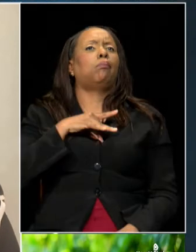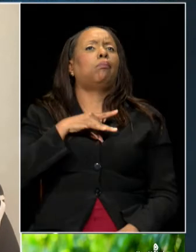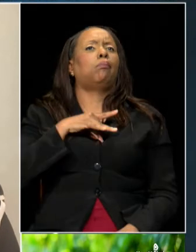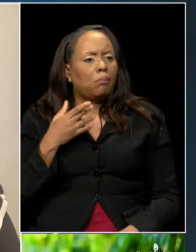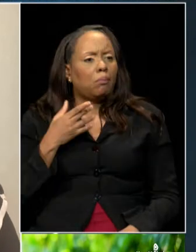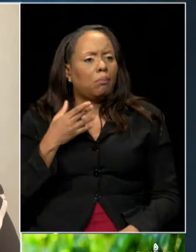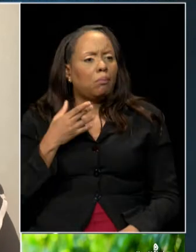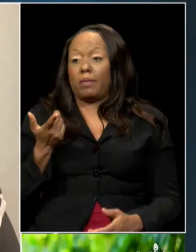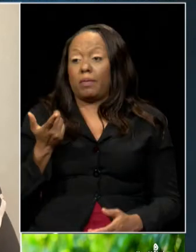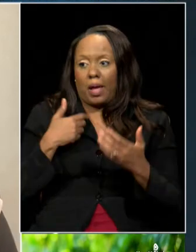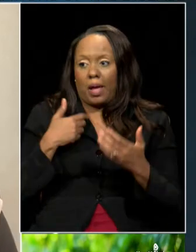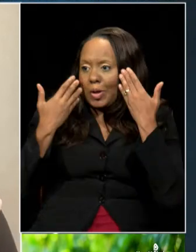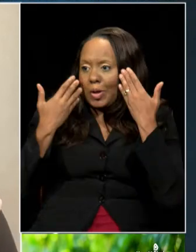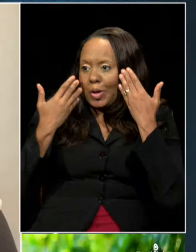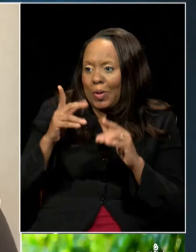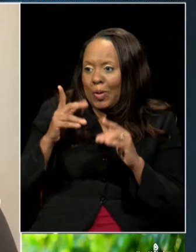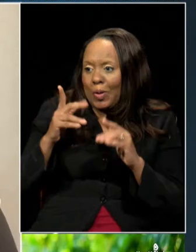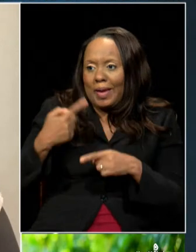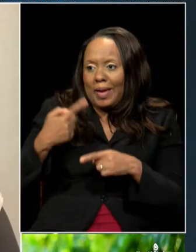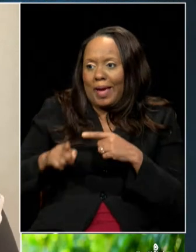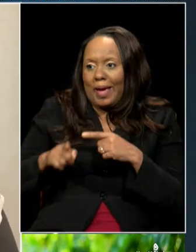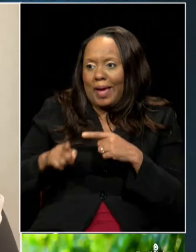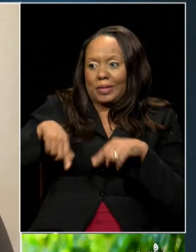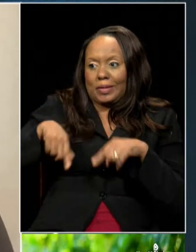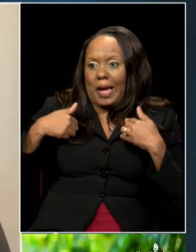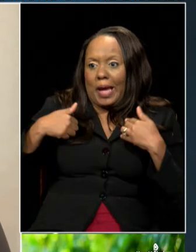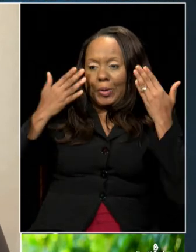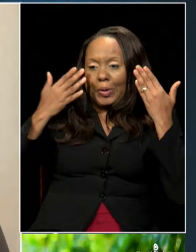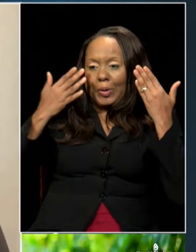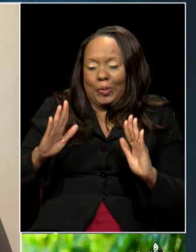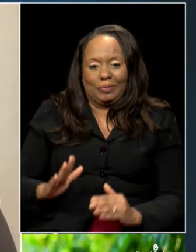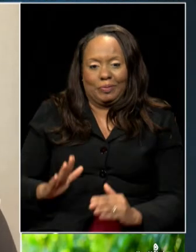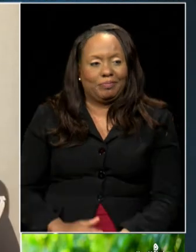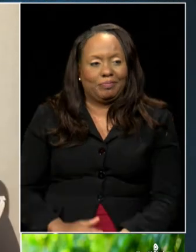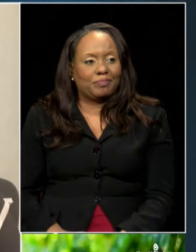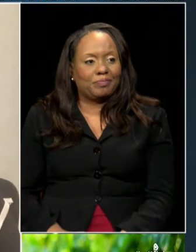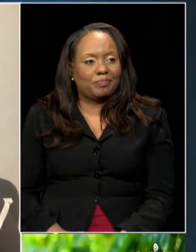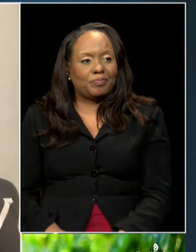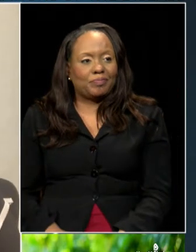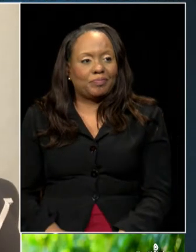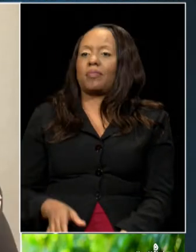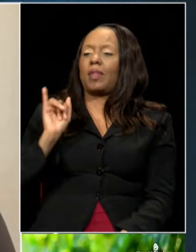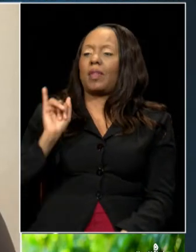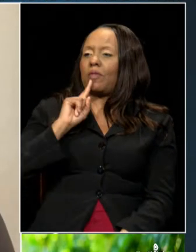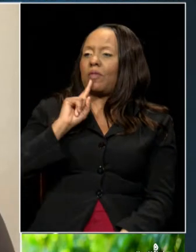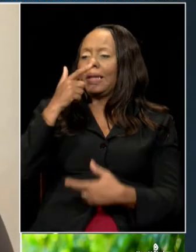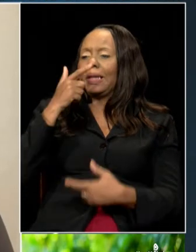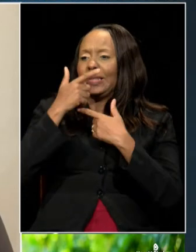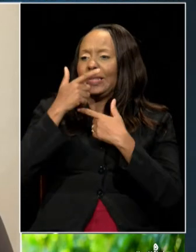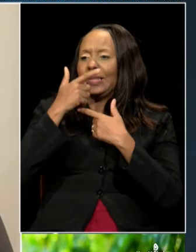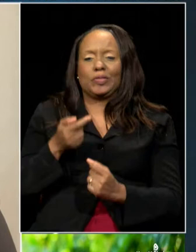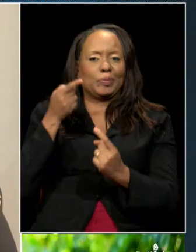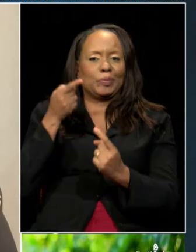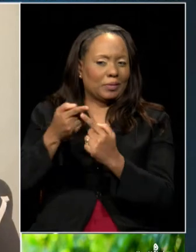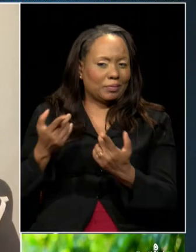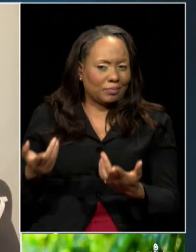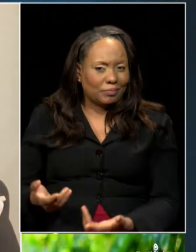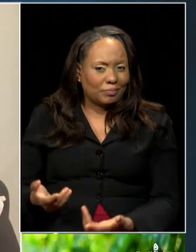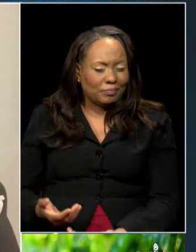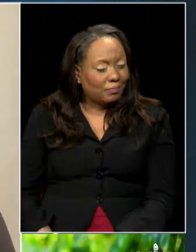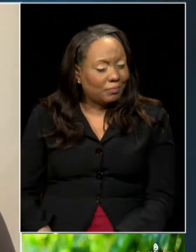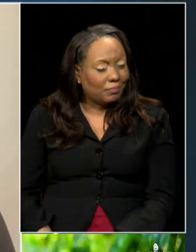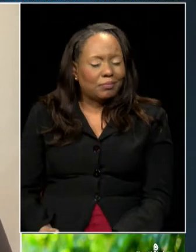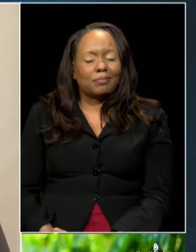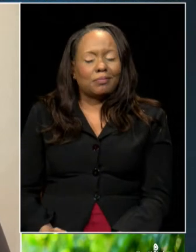to answer that. Okay. Question. All right. Understood. But that is a very interesting point that you've shared with us there. So